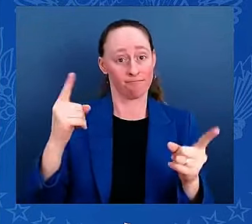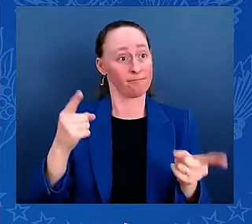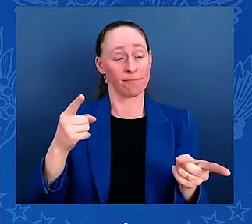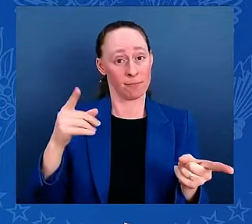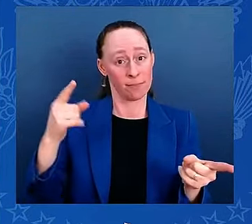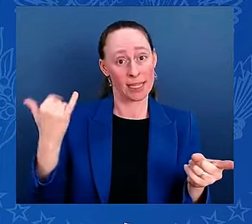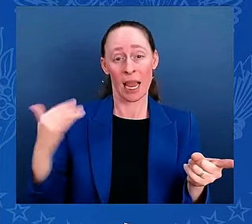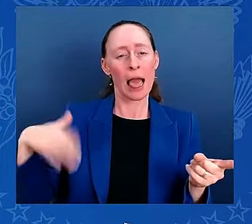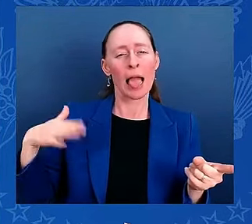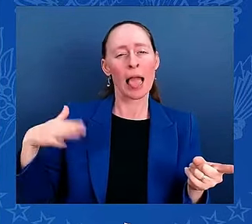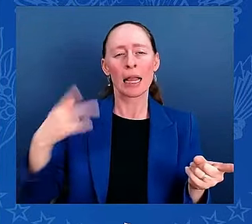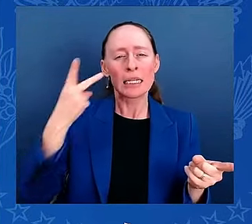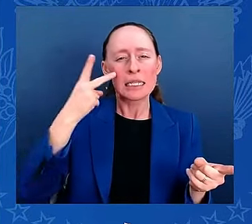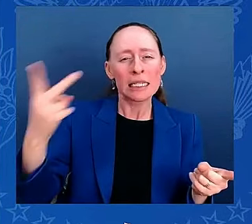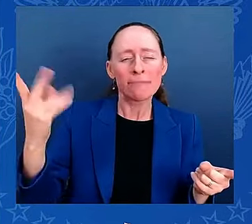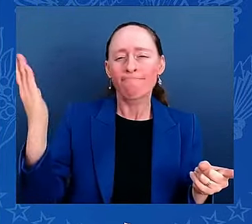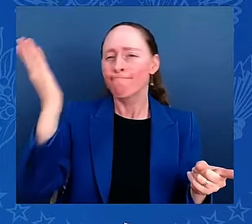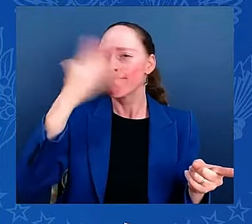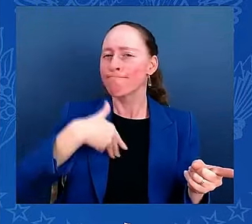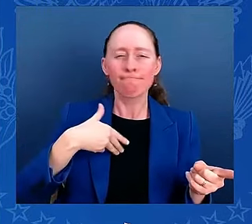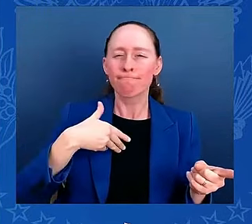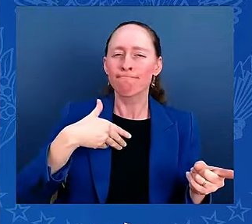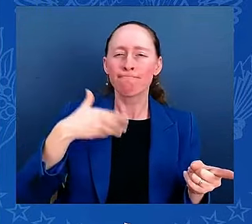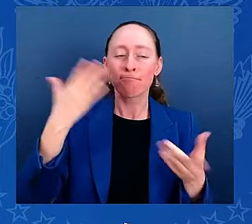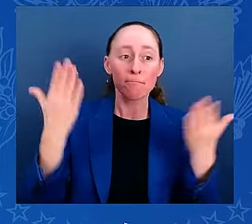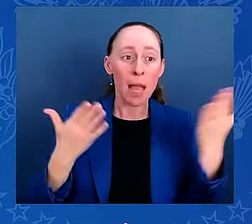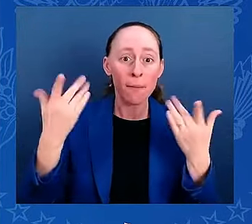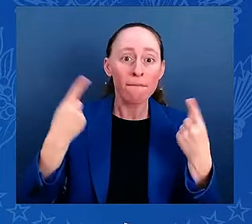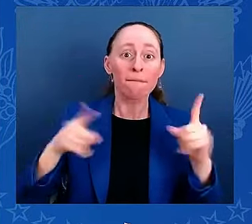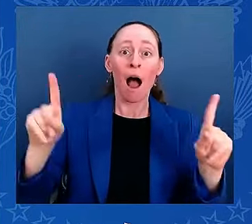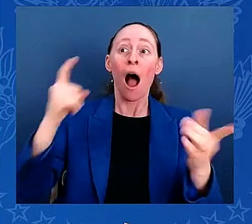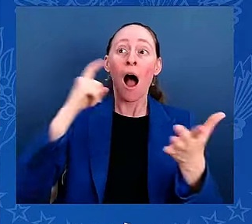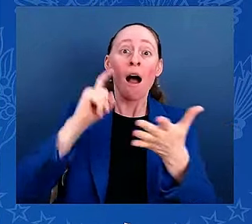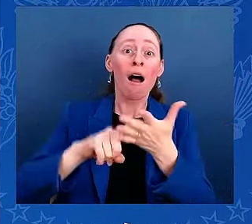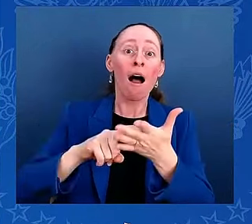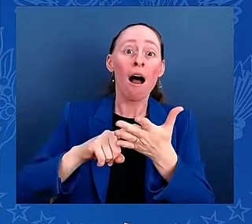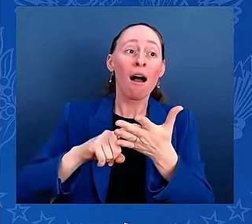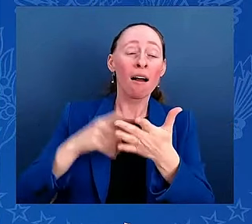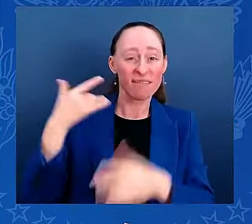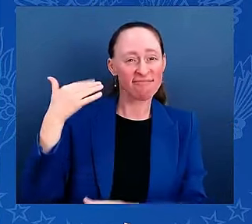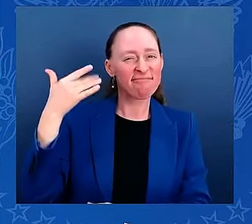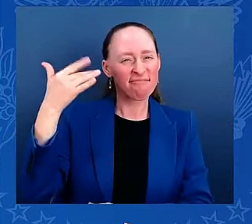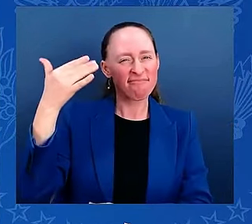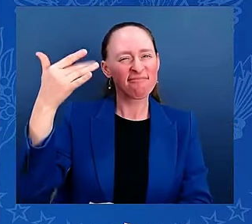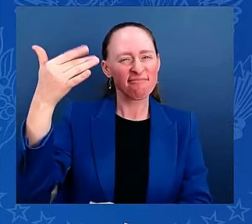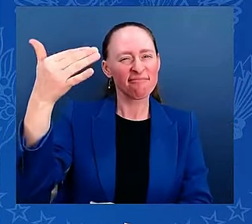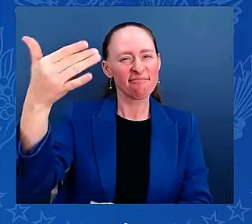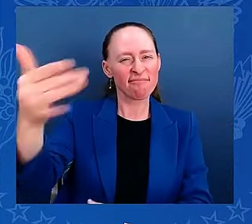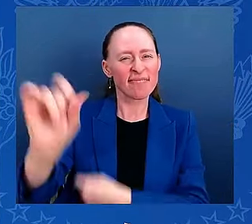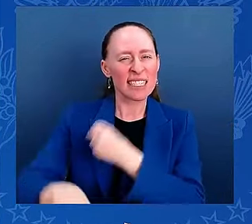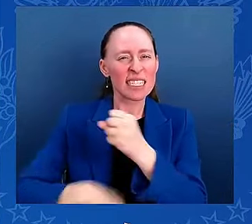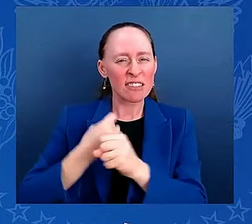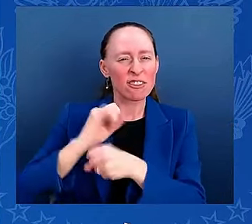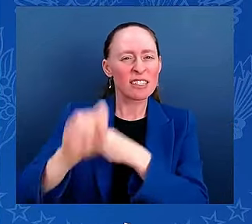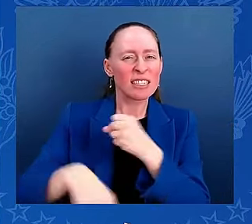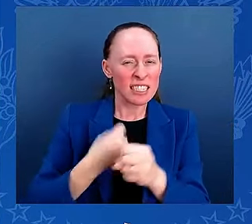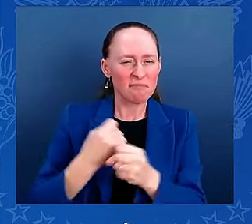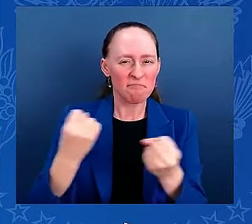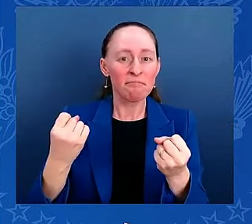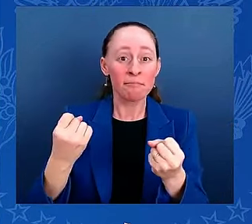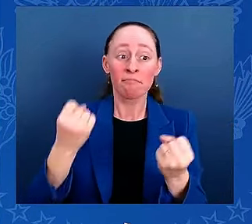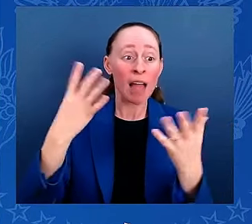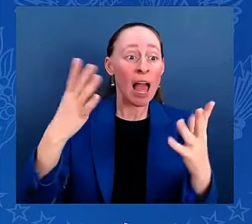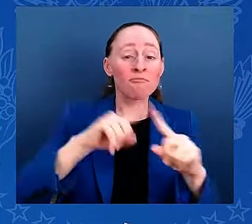We have legislation we passed that's just only now just really kicking in. We're going to see over $1 trillion